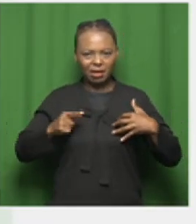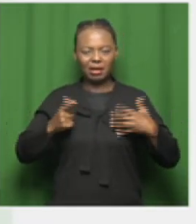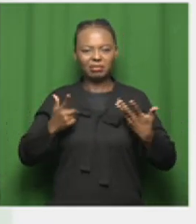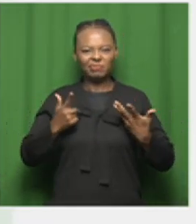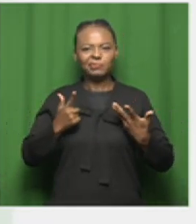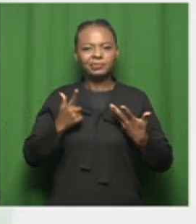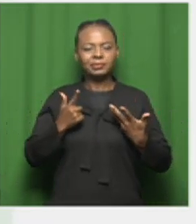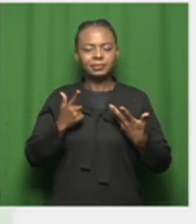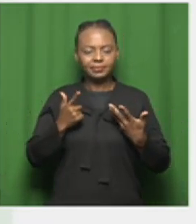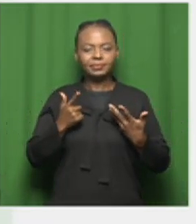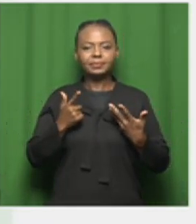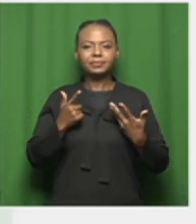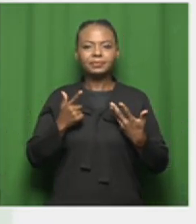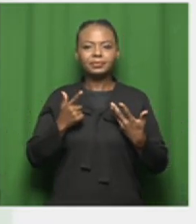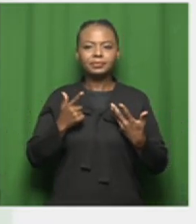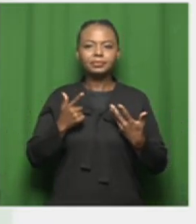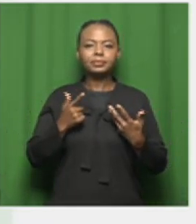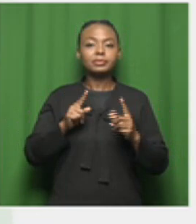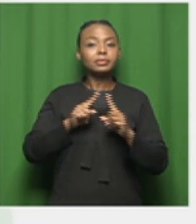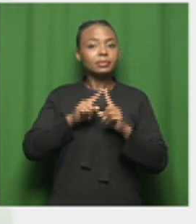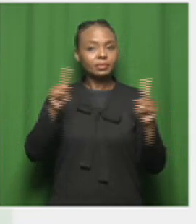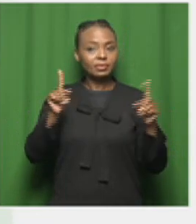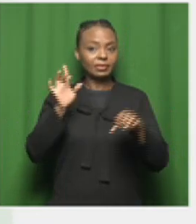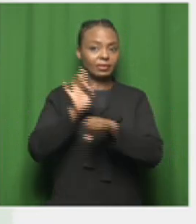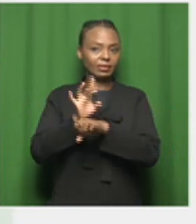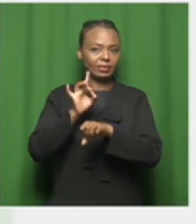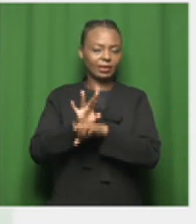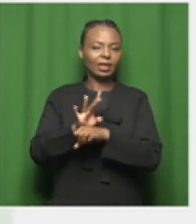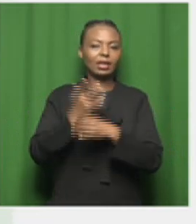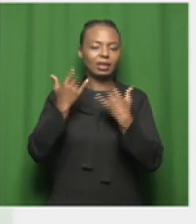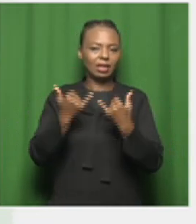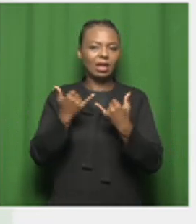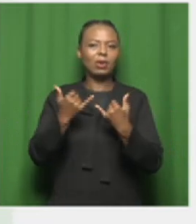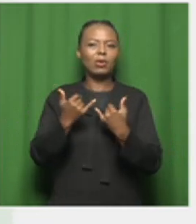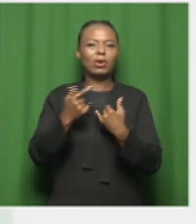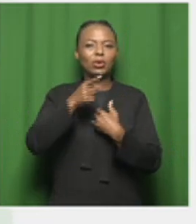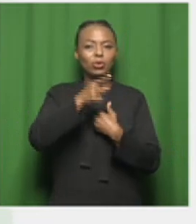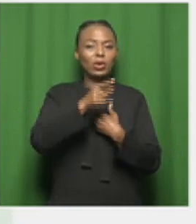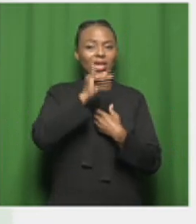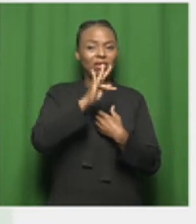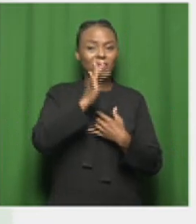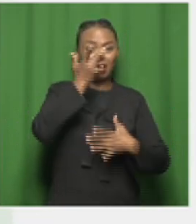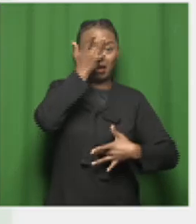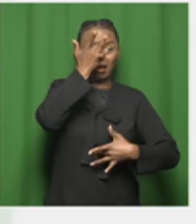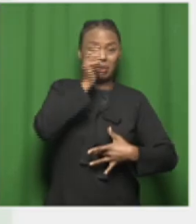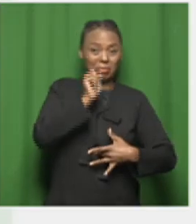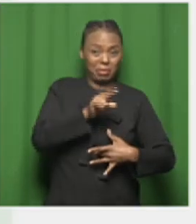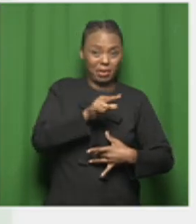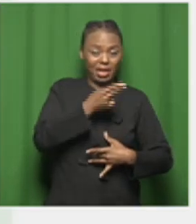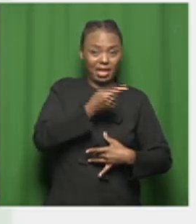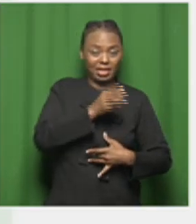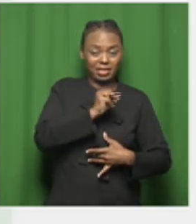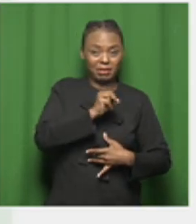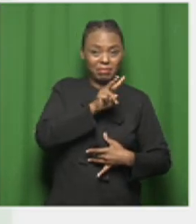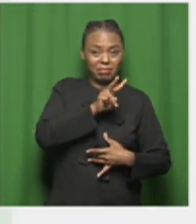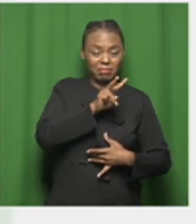respiratory infection, to try to avoid attending big gatherings to continue the transmission.